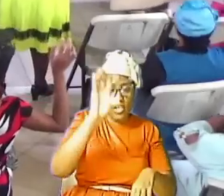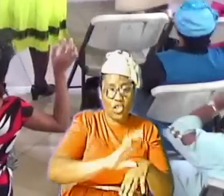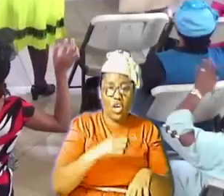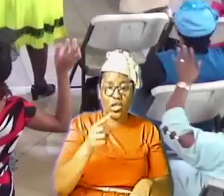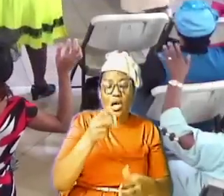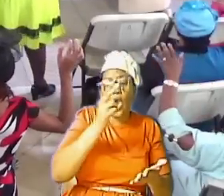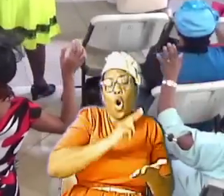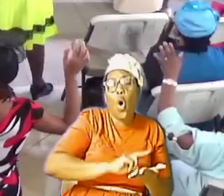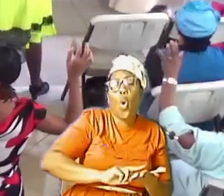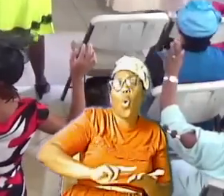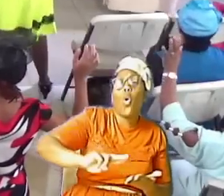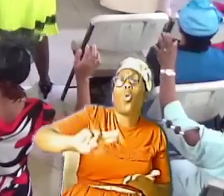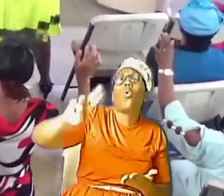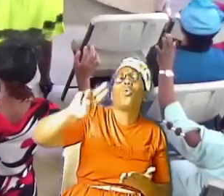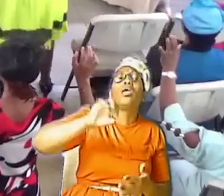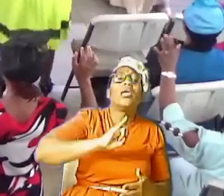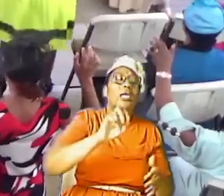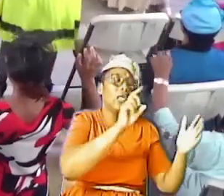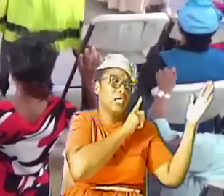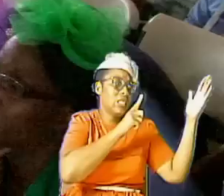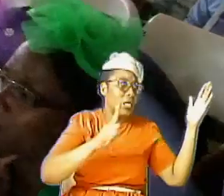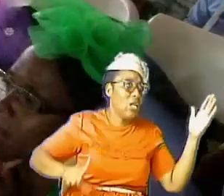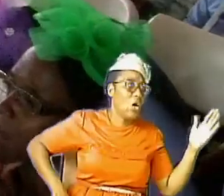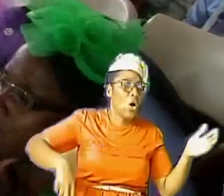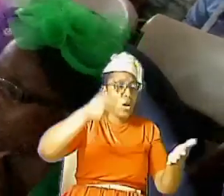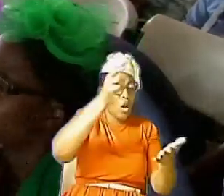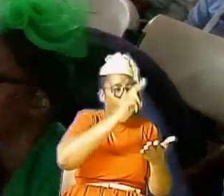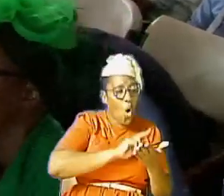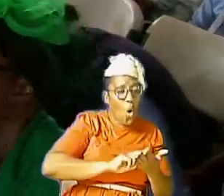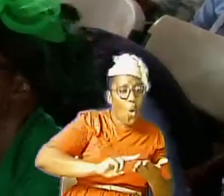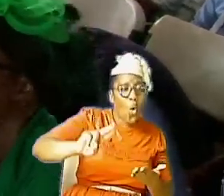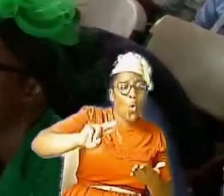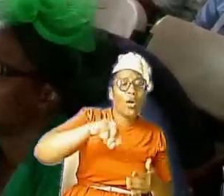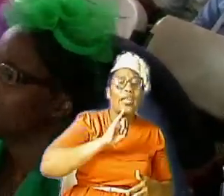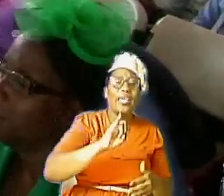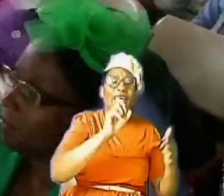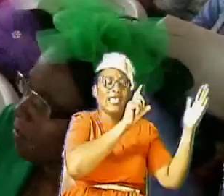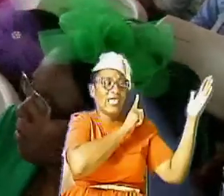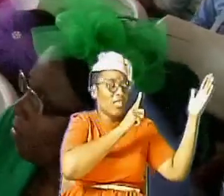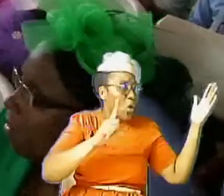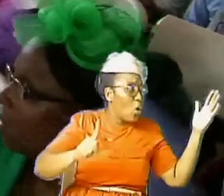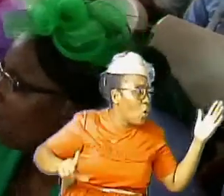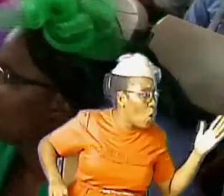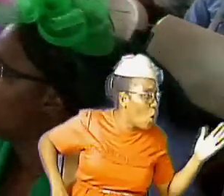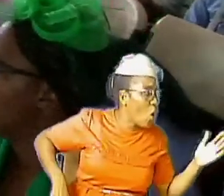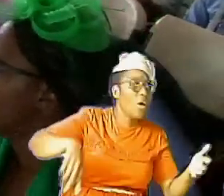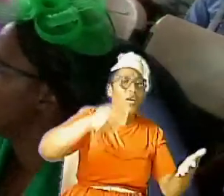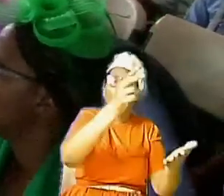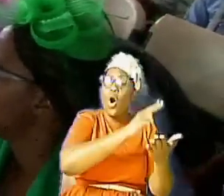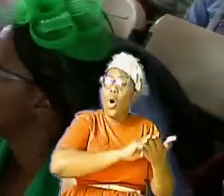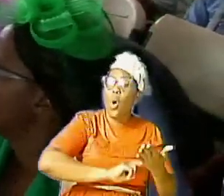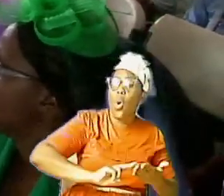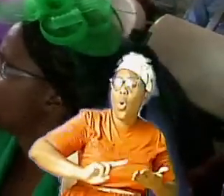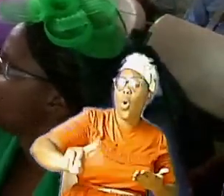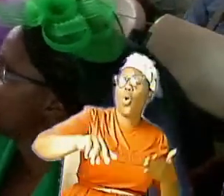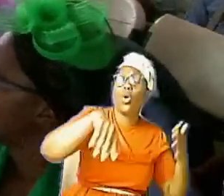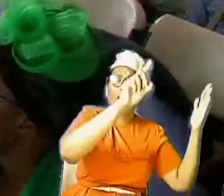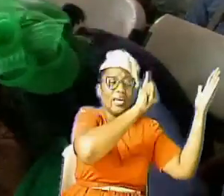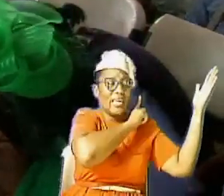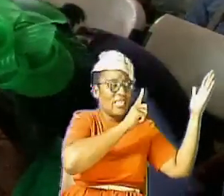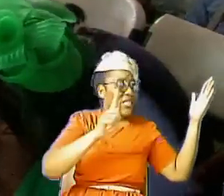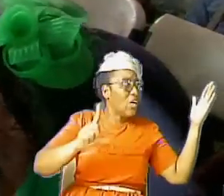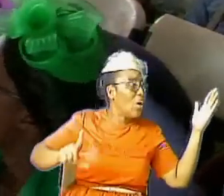holy is the Lord. Holy is the Lord. Holy is